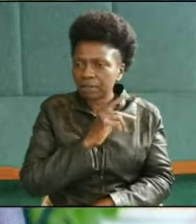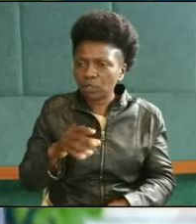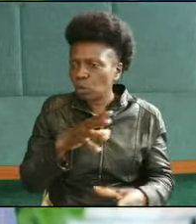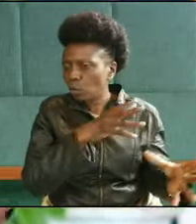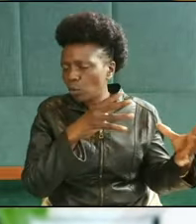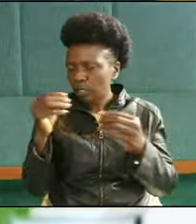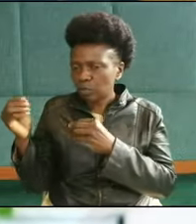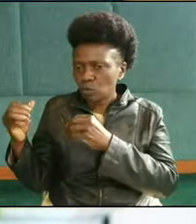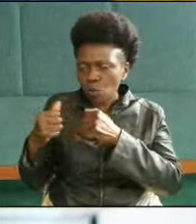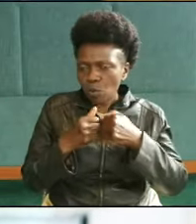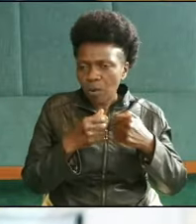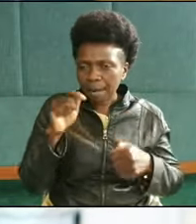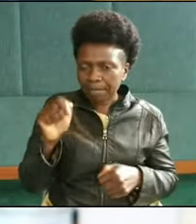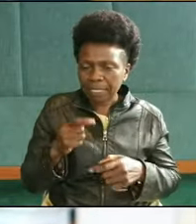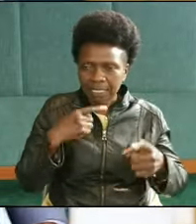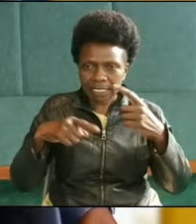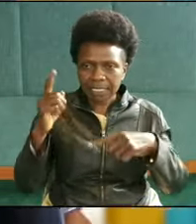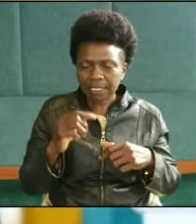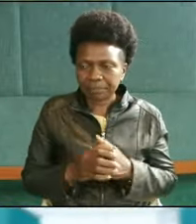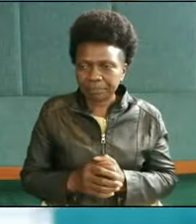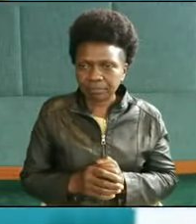to succeed.